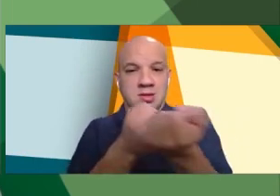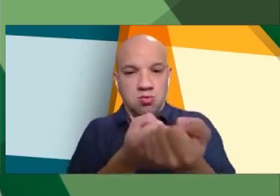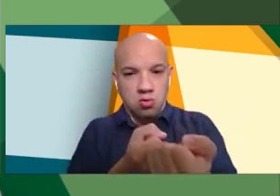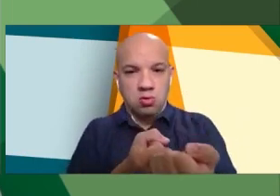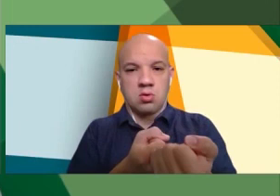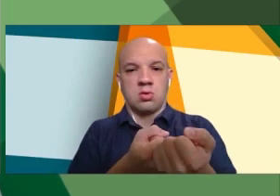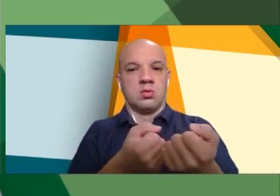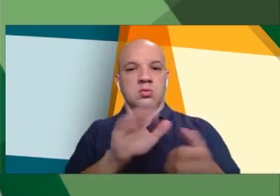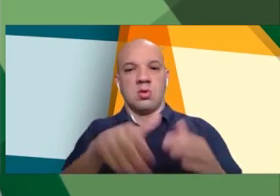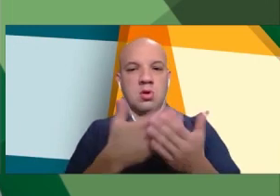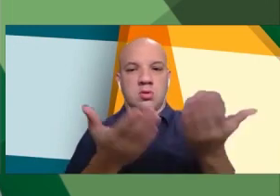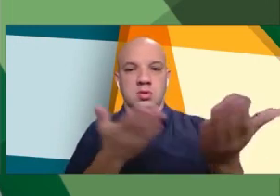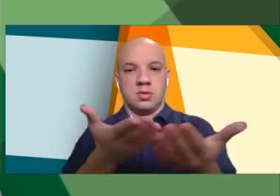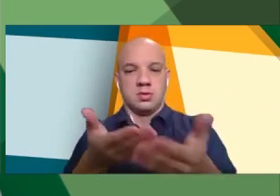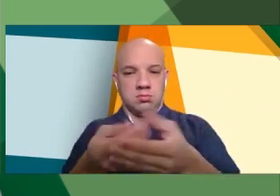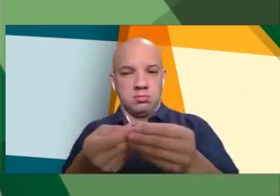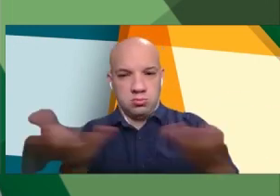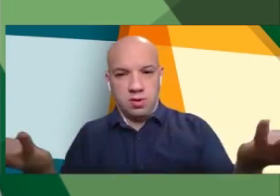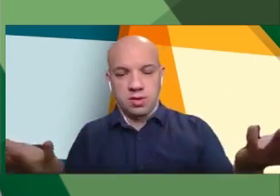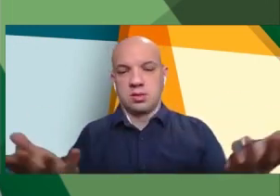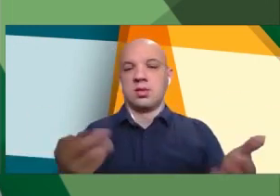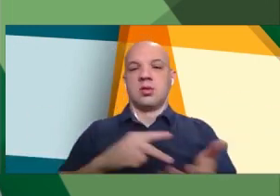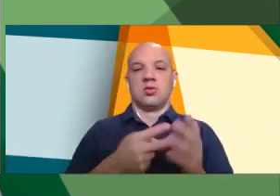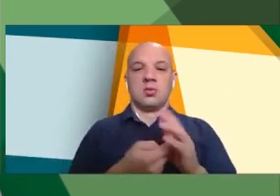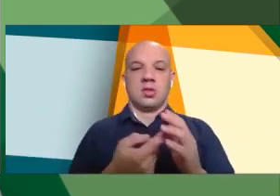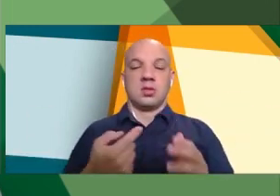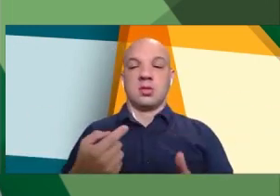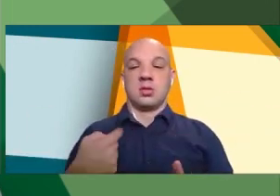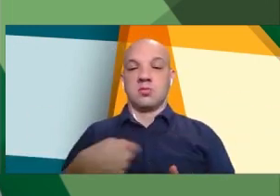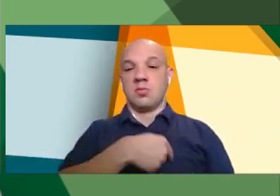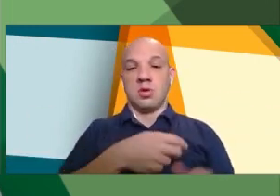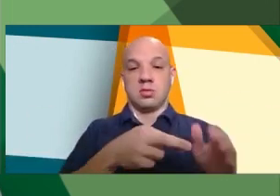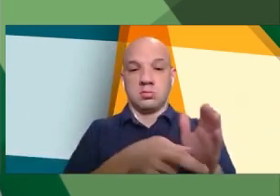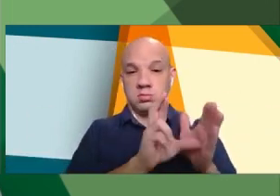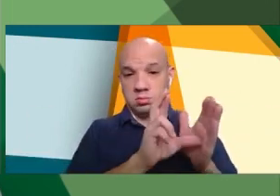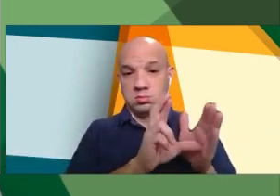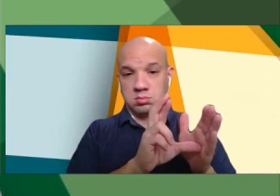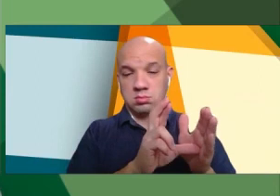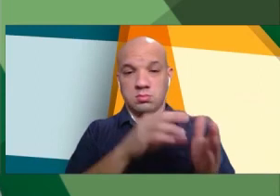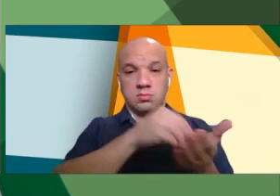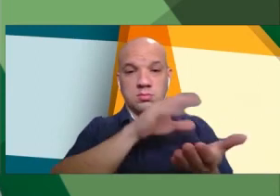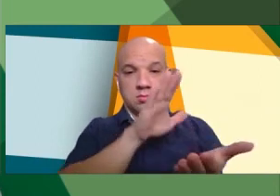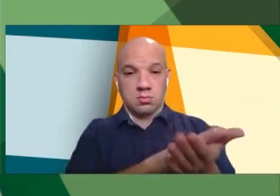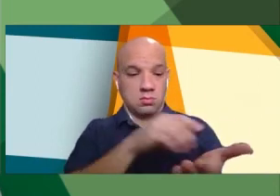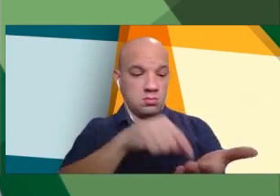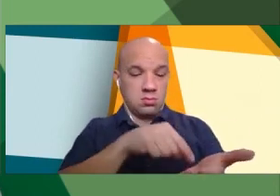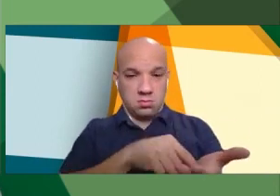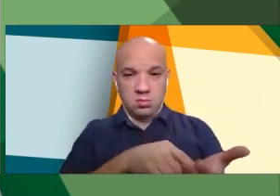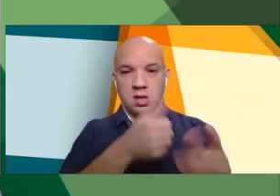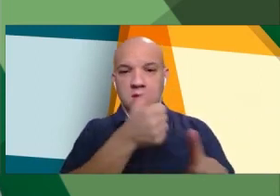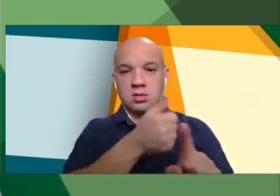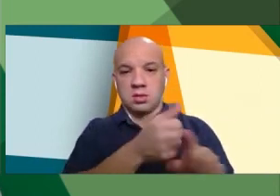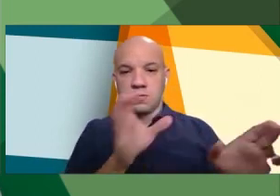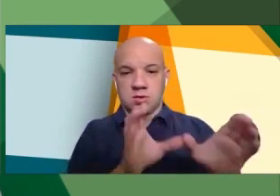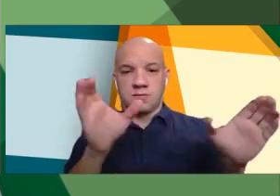that they provide. So we have to actually revise that documentation, that